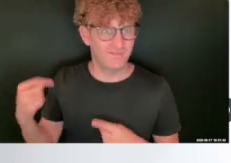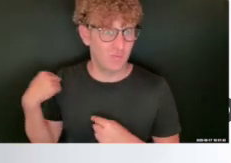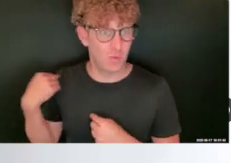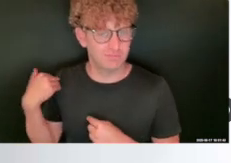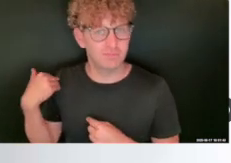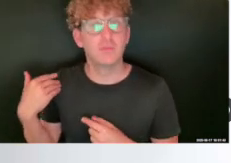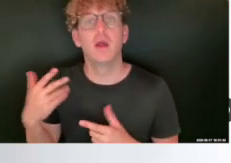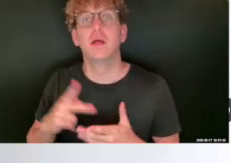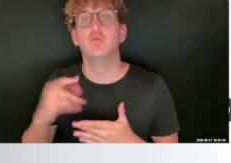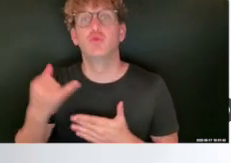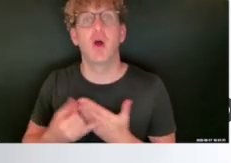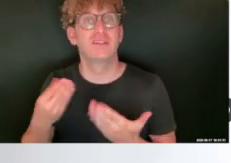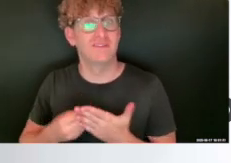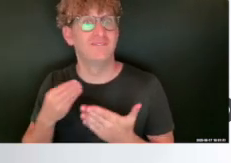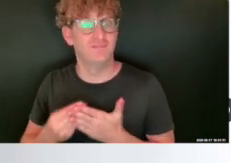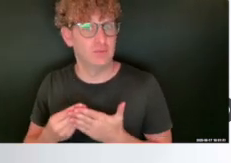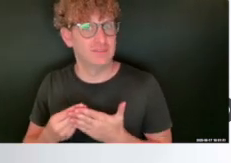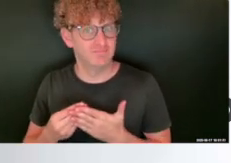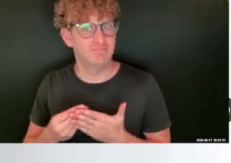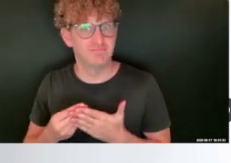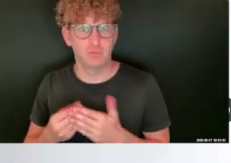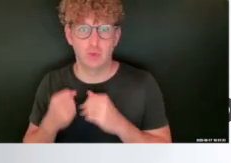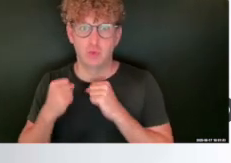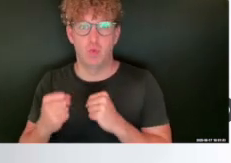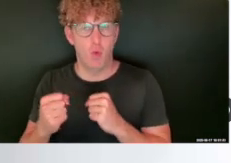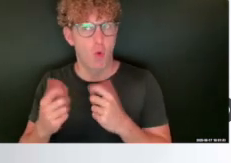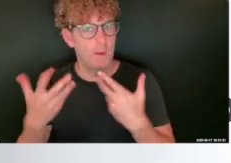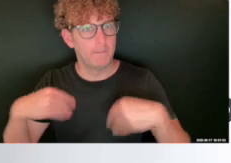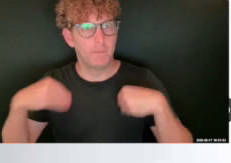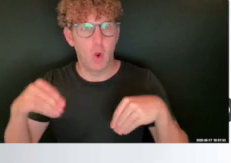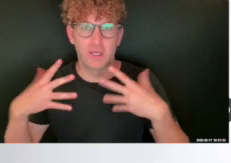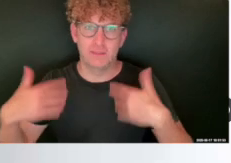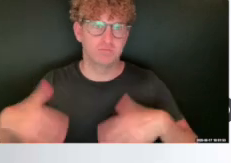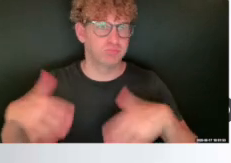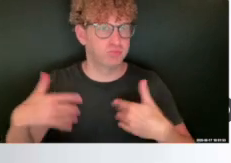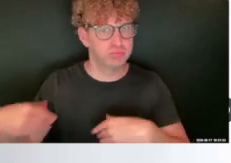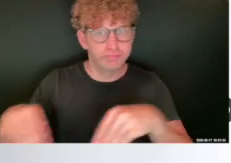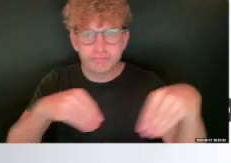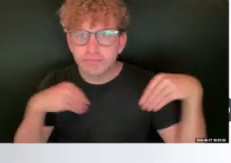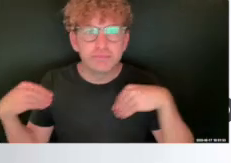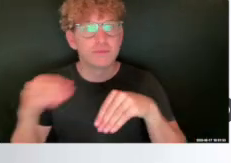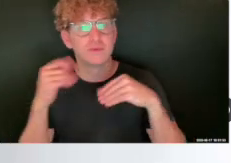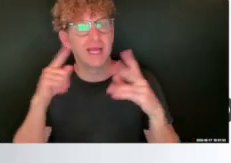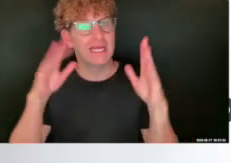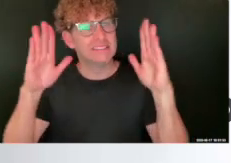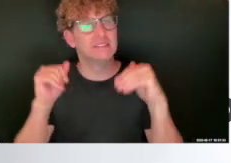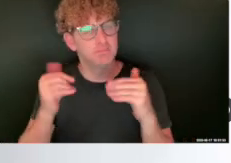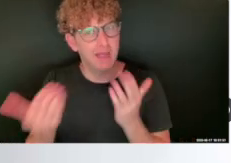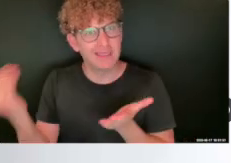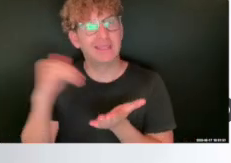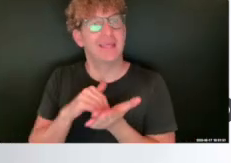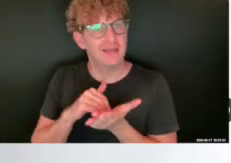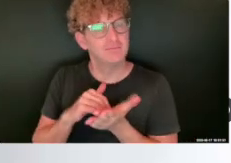The Innovative Small E-Fleet Pilot Project, ISEF for short, offers vouchers for small fleets to access